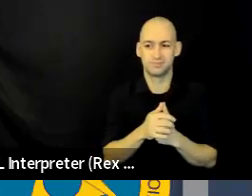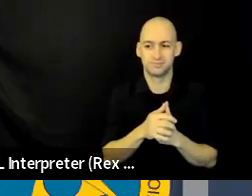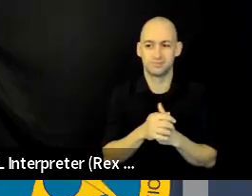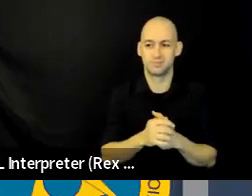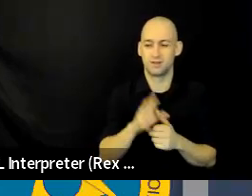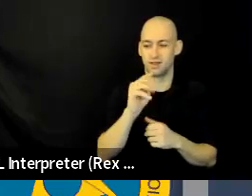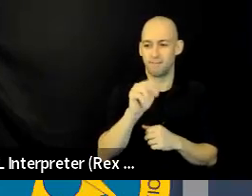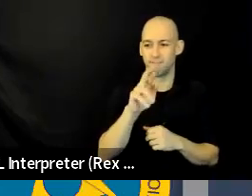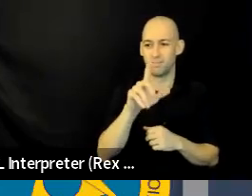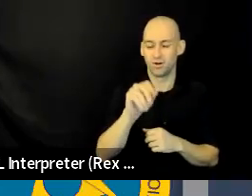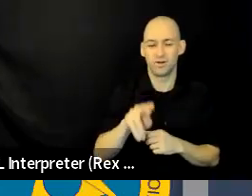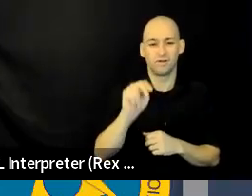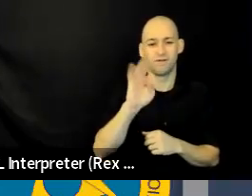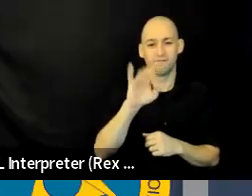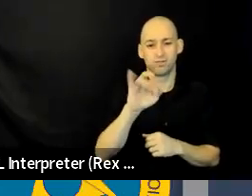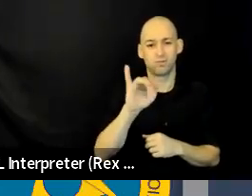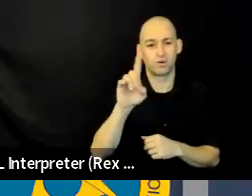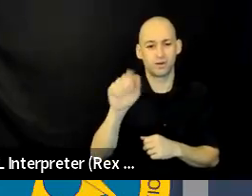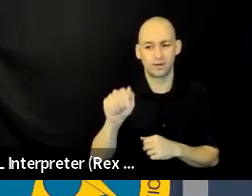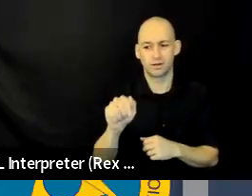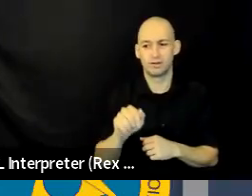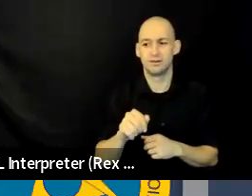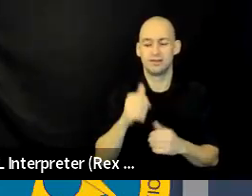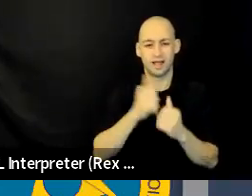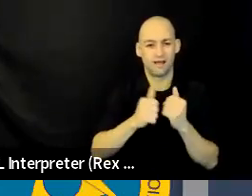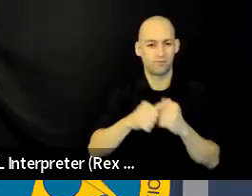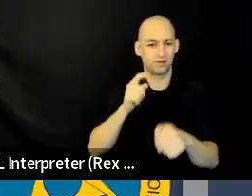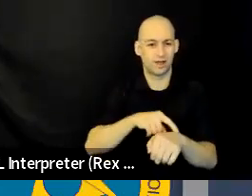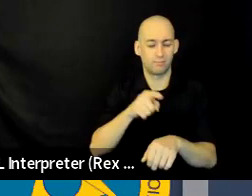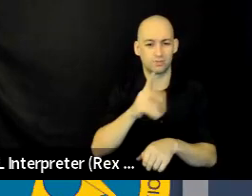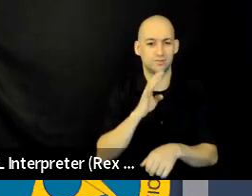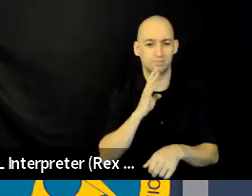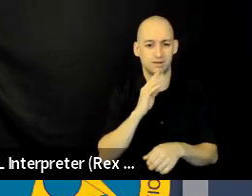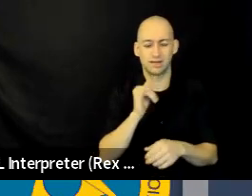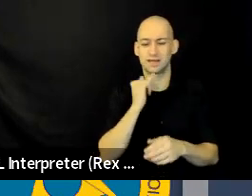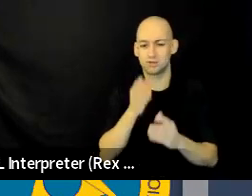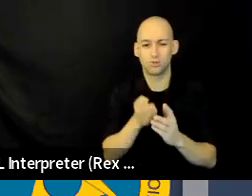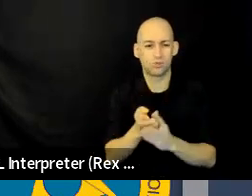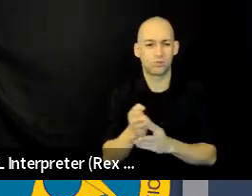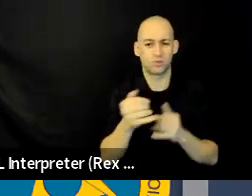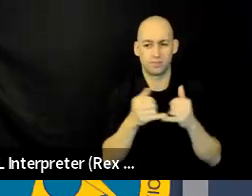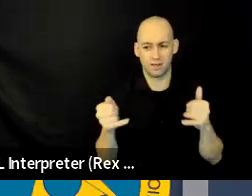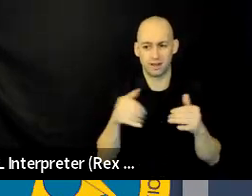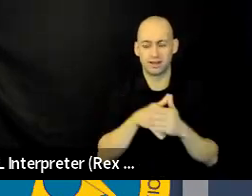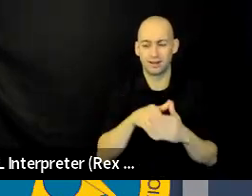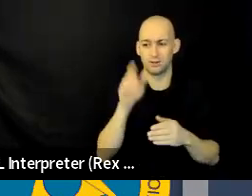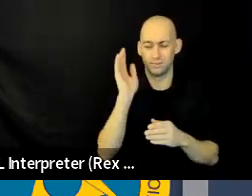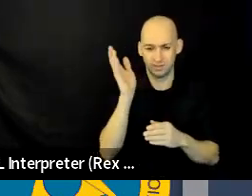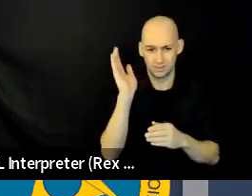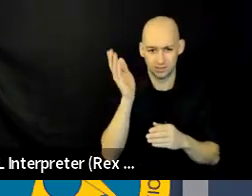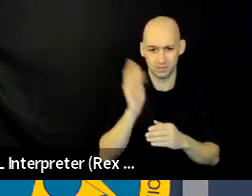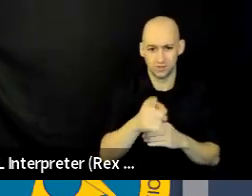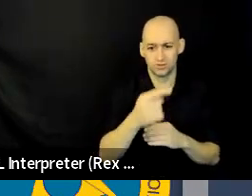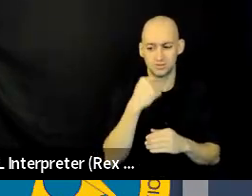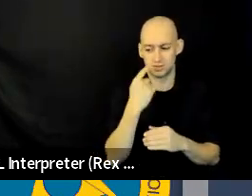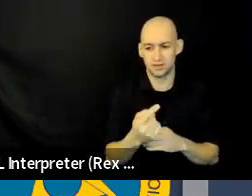Marlon Florina, I just wanted to mention, every time you speak, there is a through line in your presentations that you mentioned and